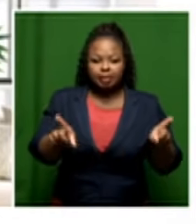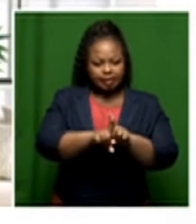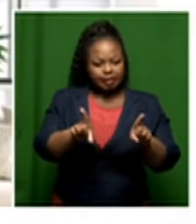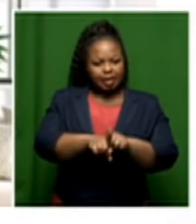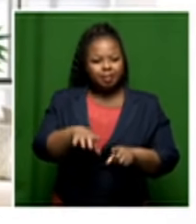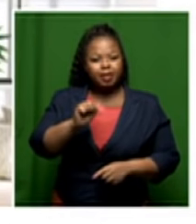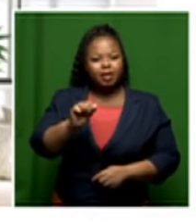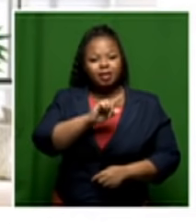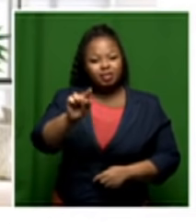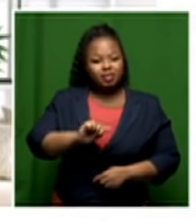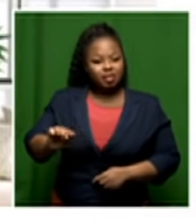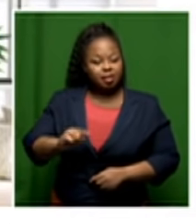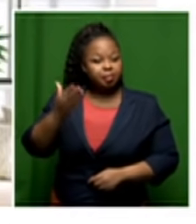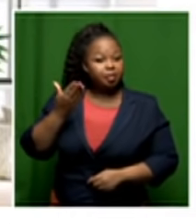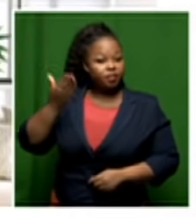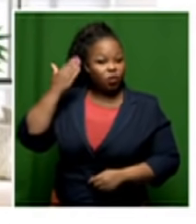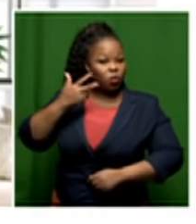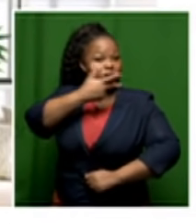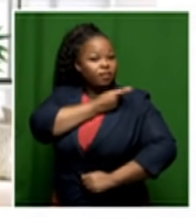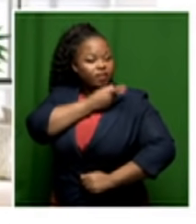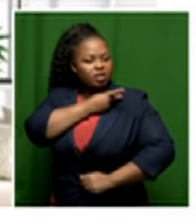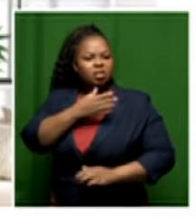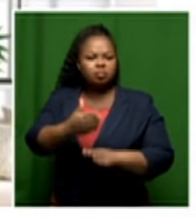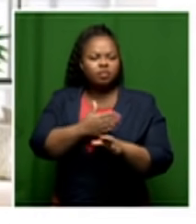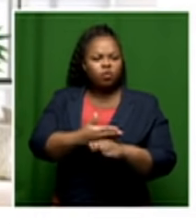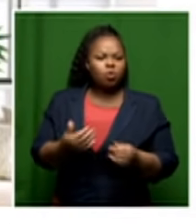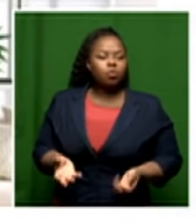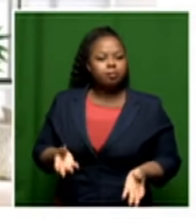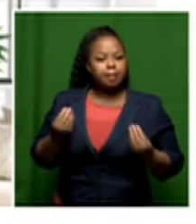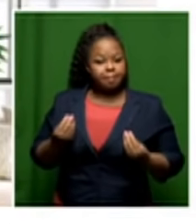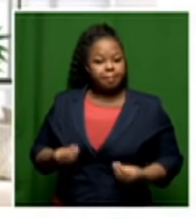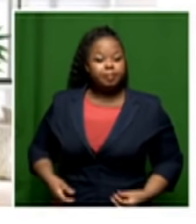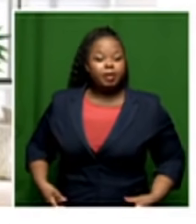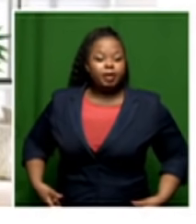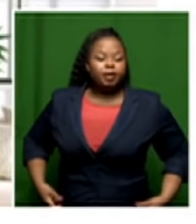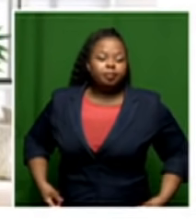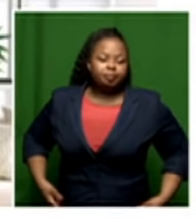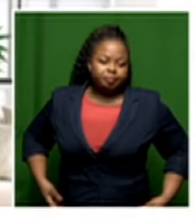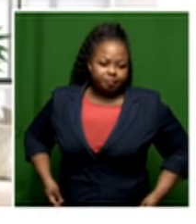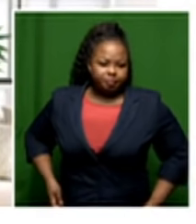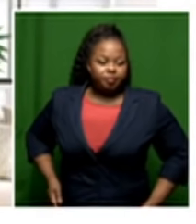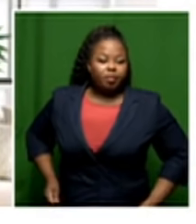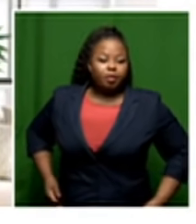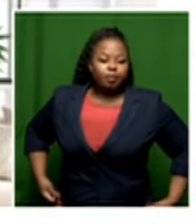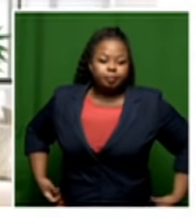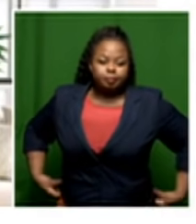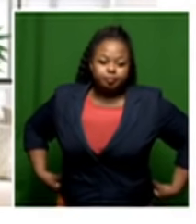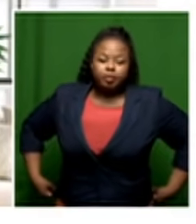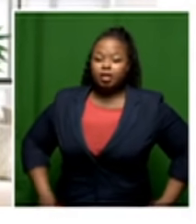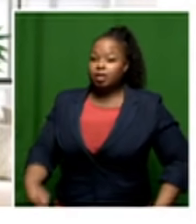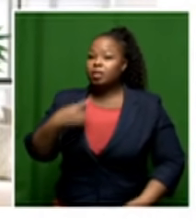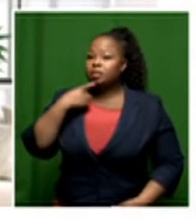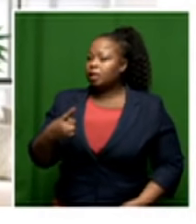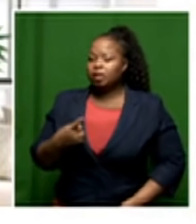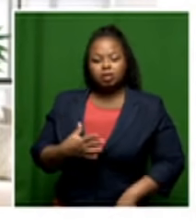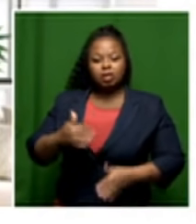AstraZeneca vaccine, on the eve of that being rolled out, then data came out that showed that it is actually not so